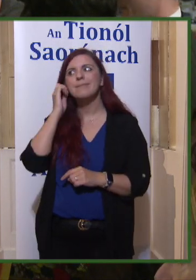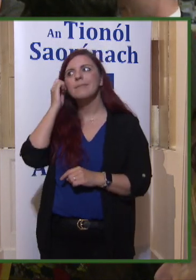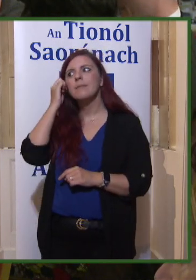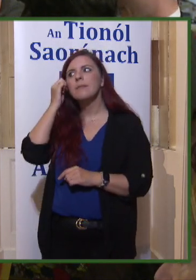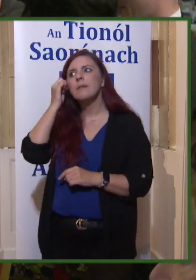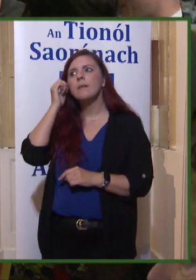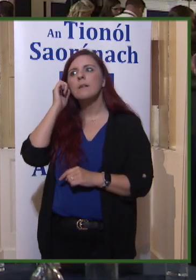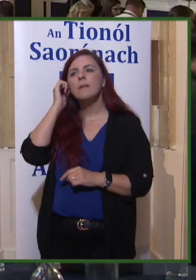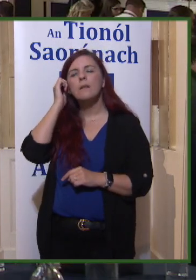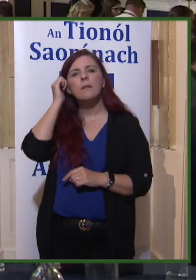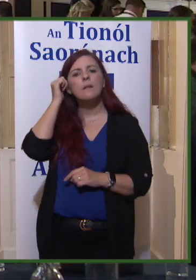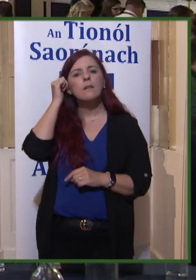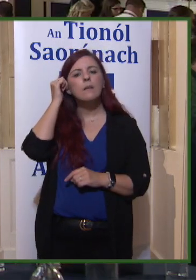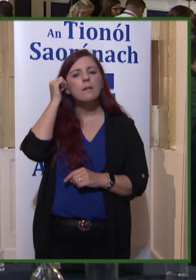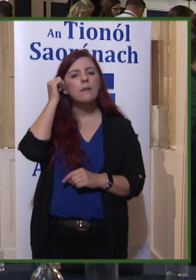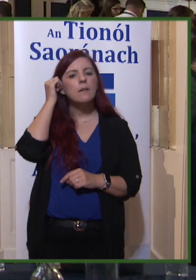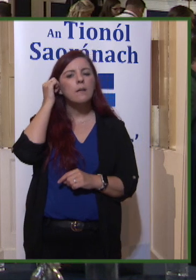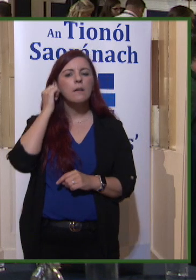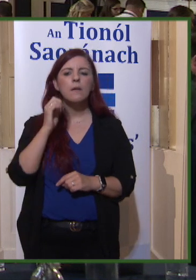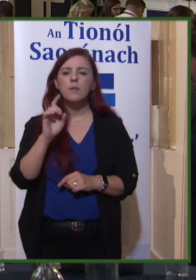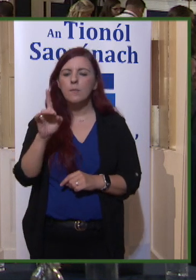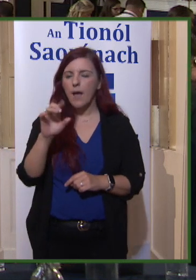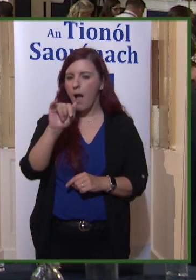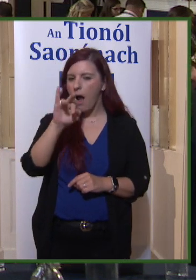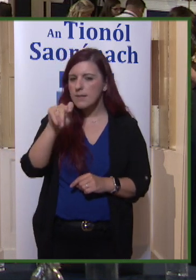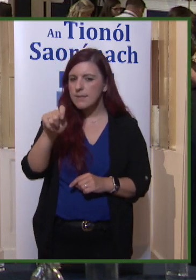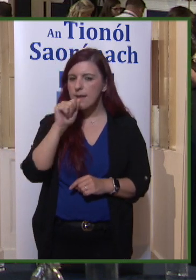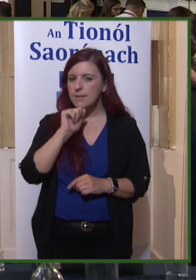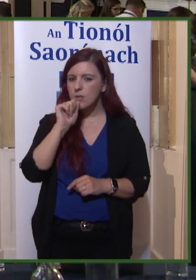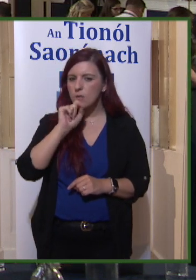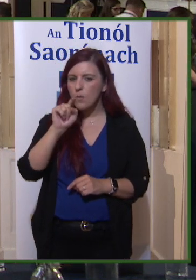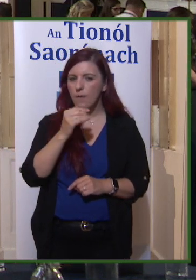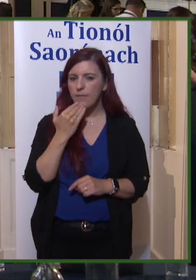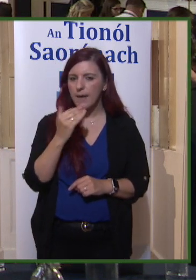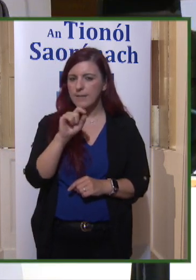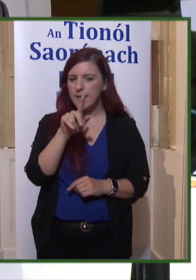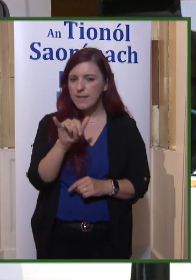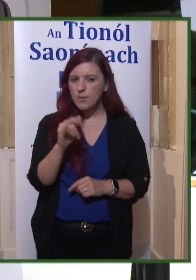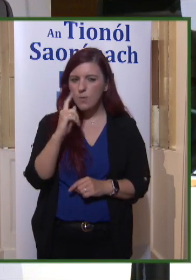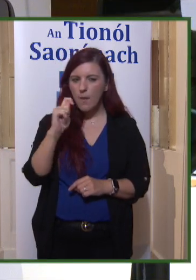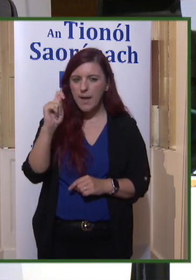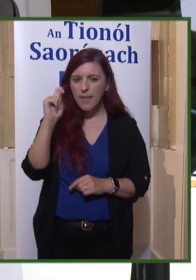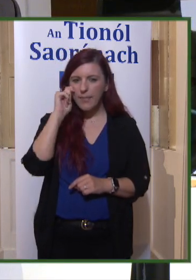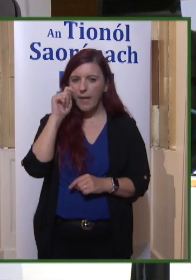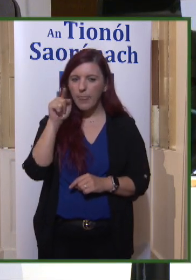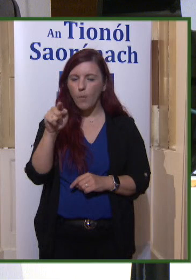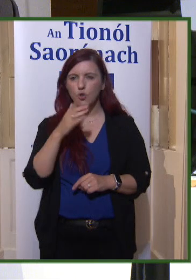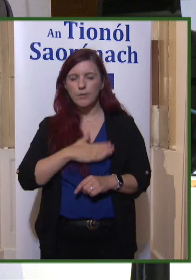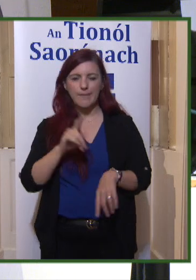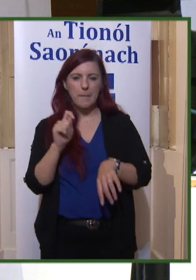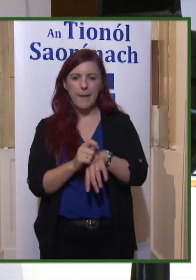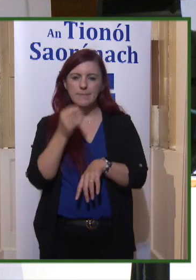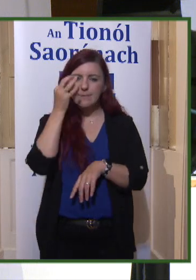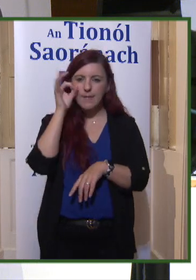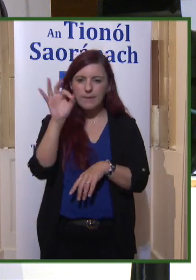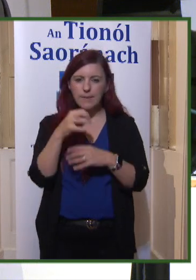I'll deal with this maybe. Yeah. Thanks, Paddy. Randomly, I think is the best guess. There